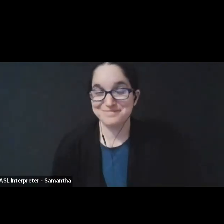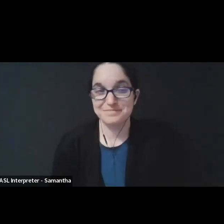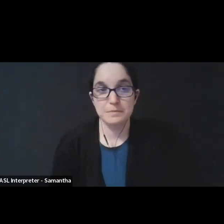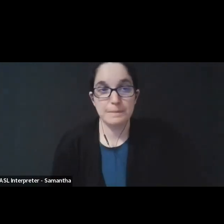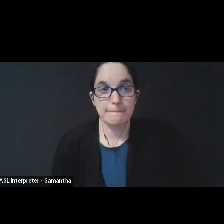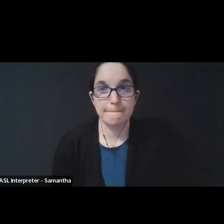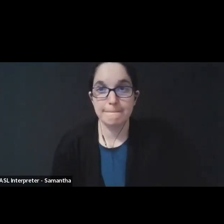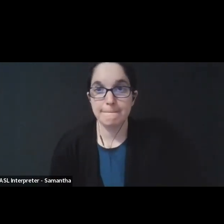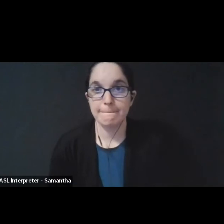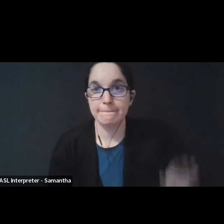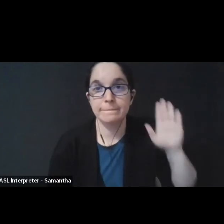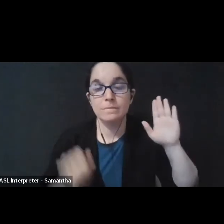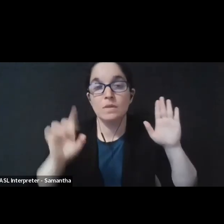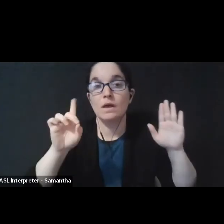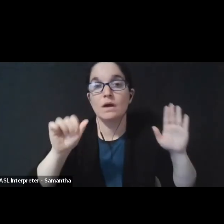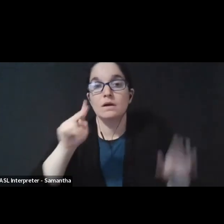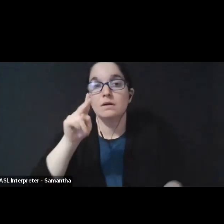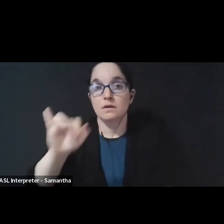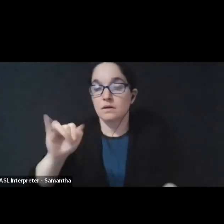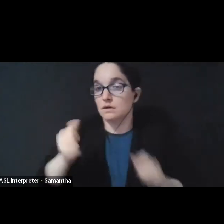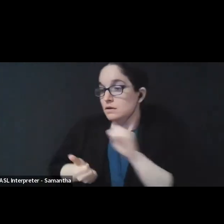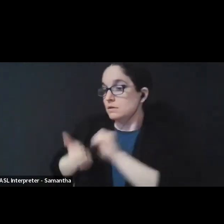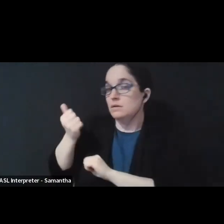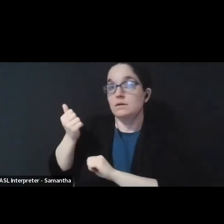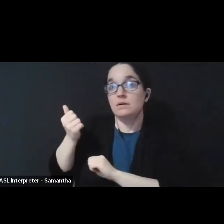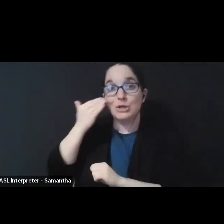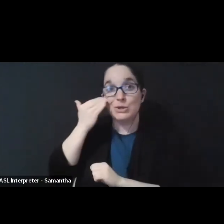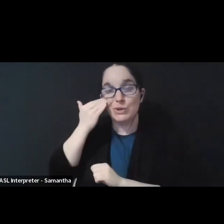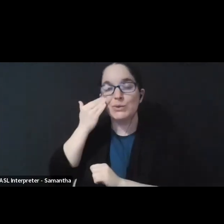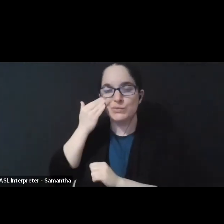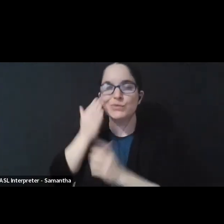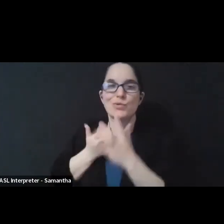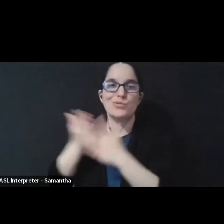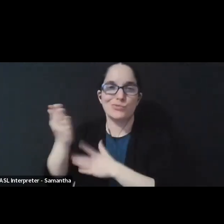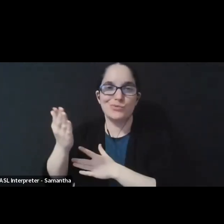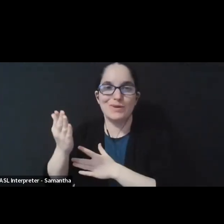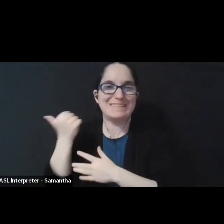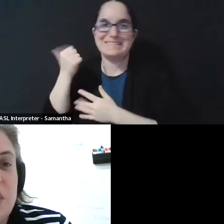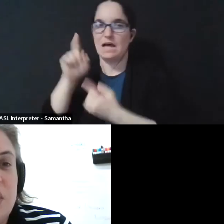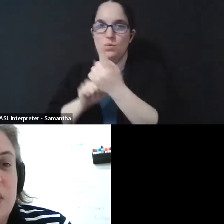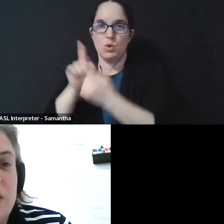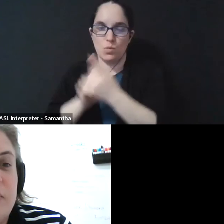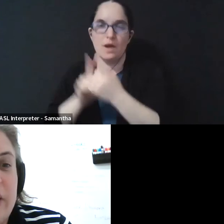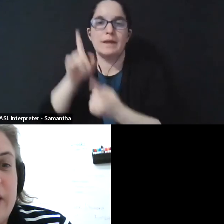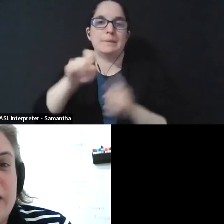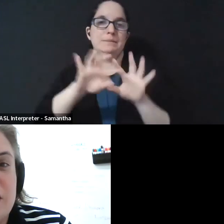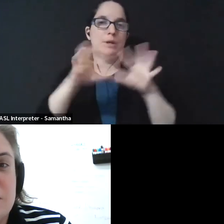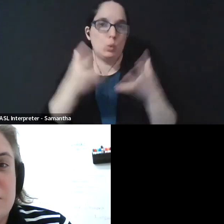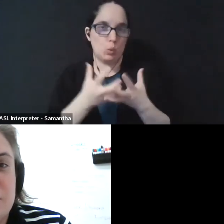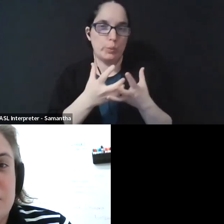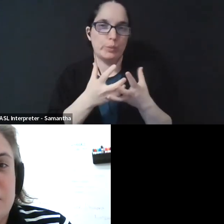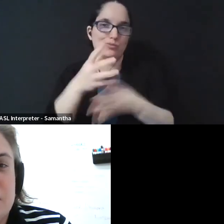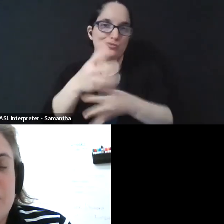I will be honest, most of the sources that I know are leveraged through organizations, not to individuals.